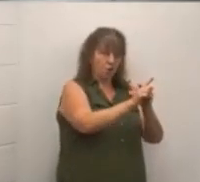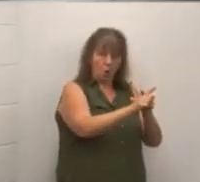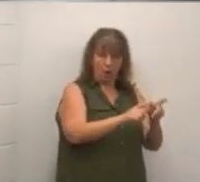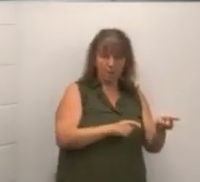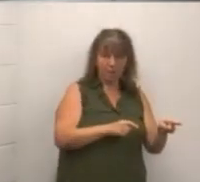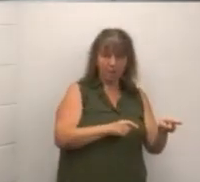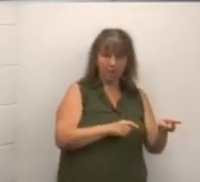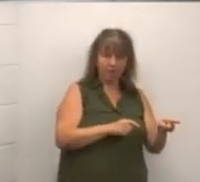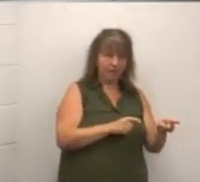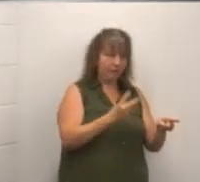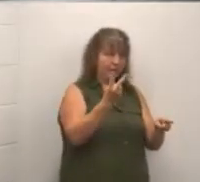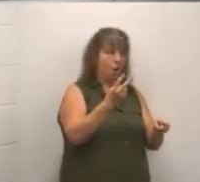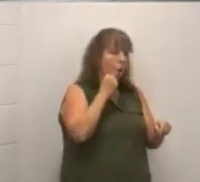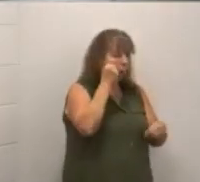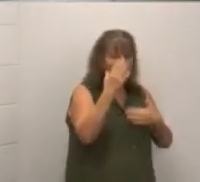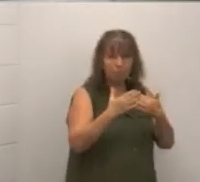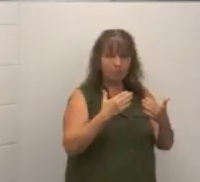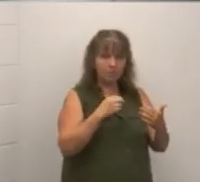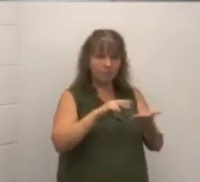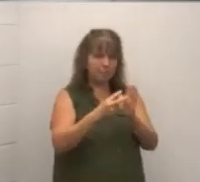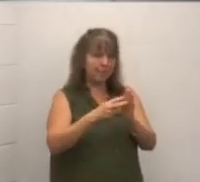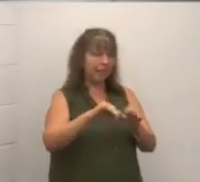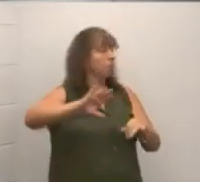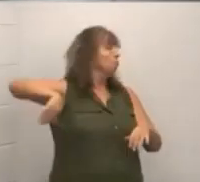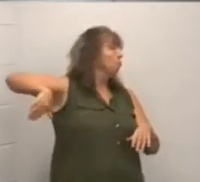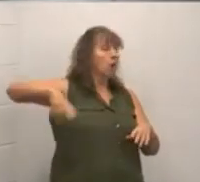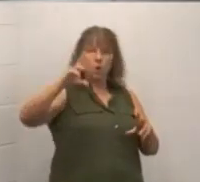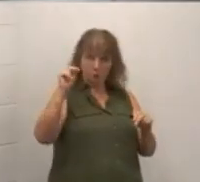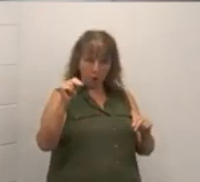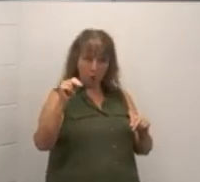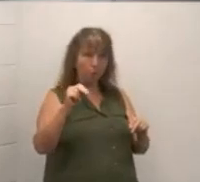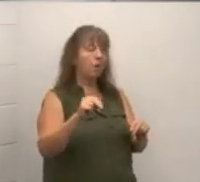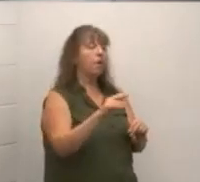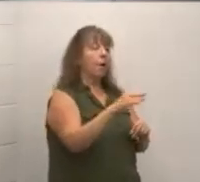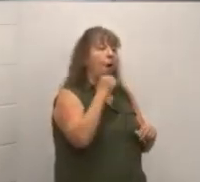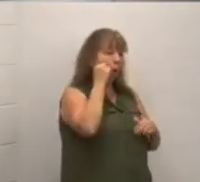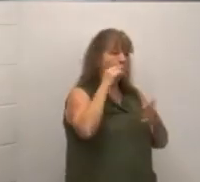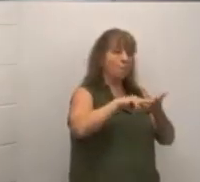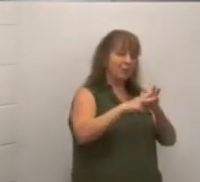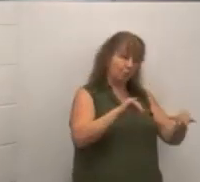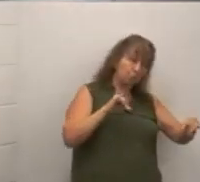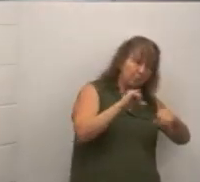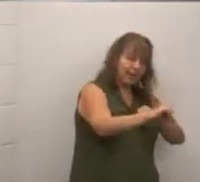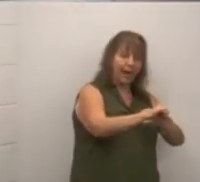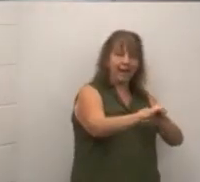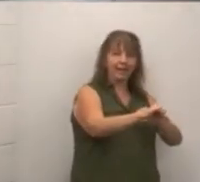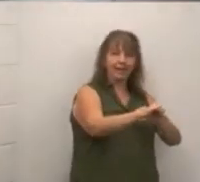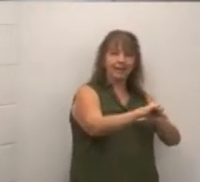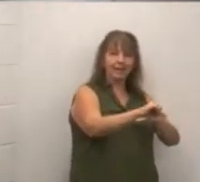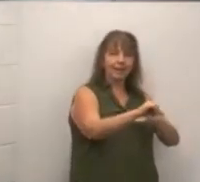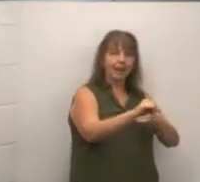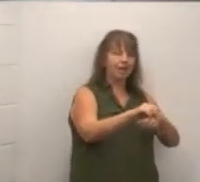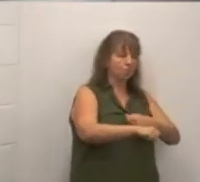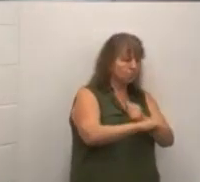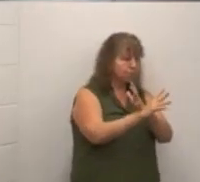crafting experiences for students, meaningful experiences that continue to move the learning and the curriculum forward on those days with